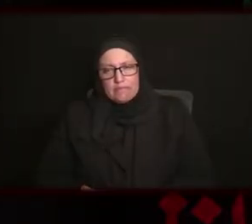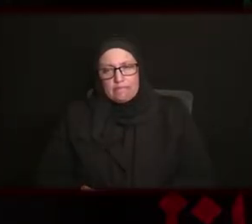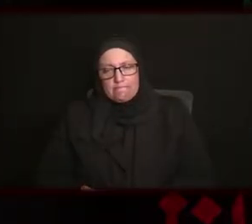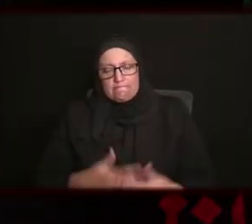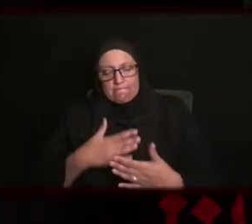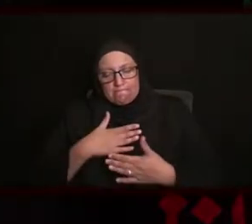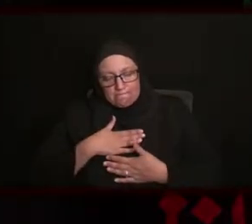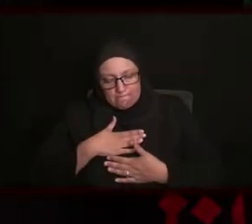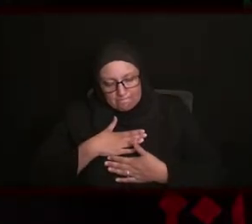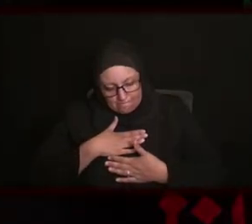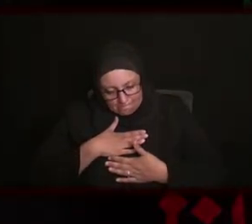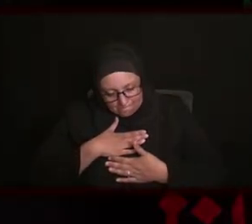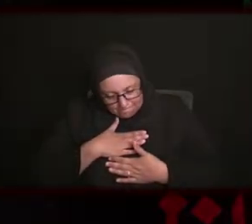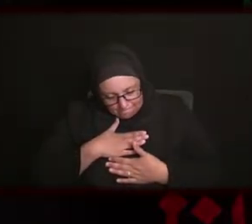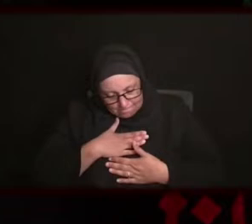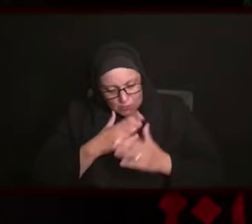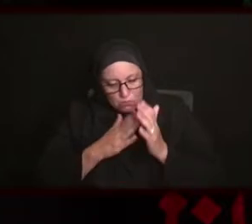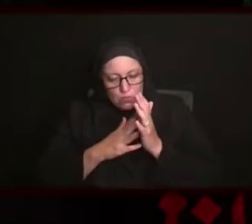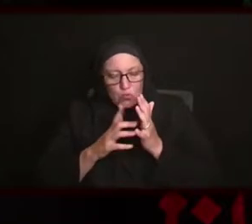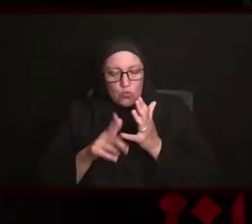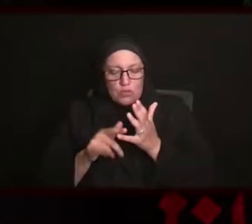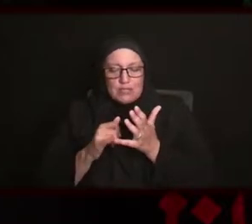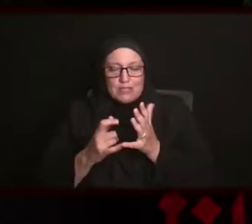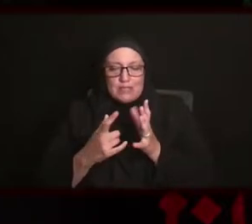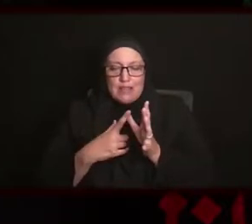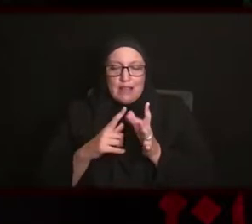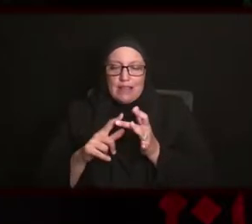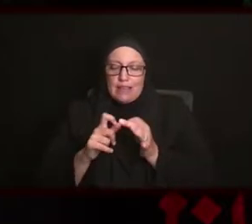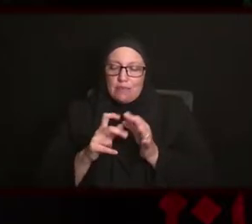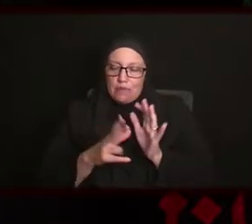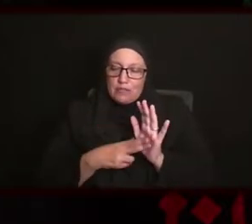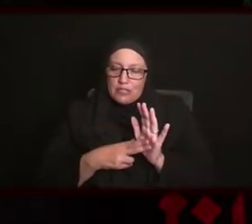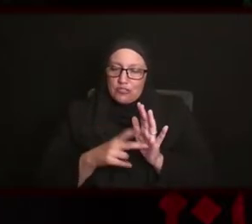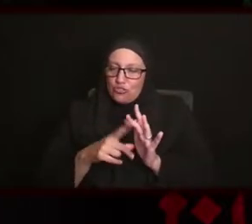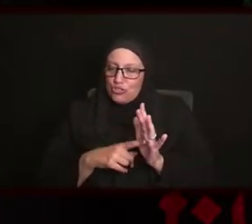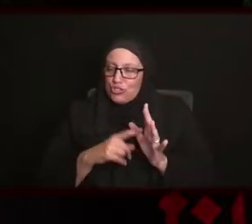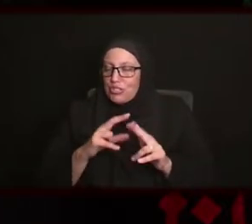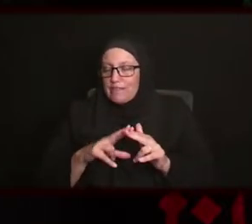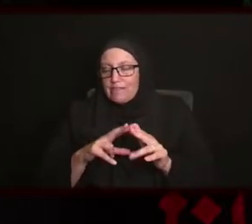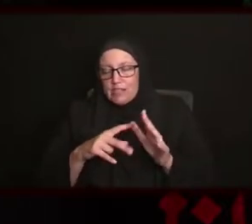But Imam Al-Kadhem used to say,